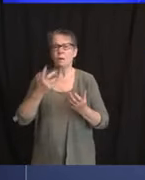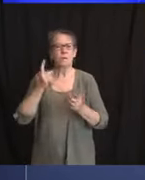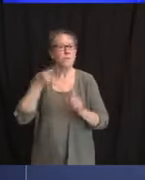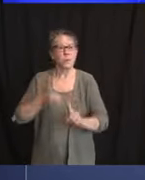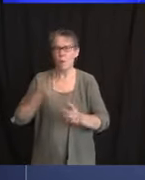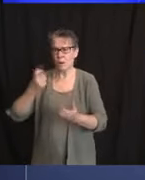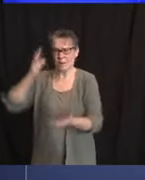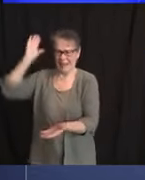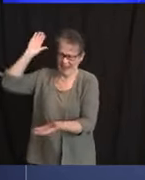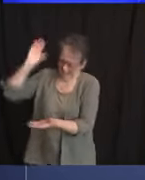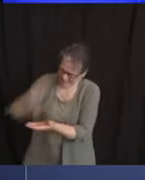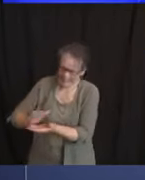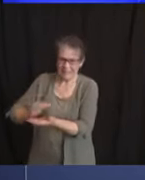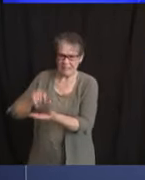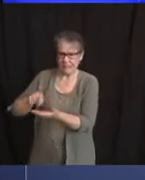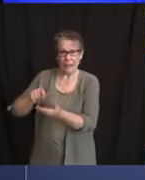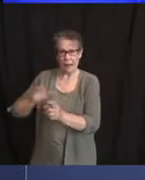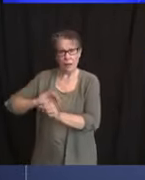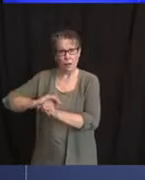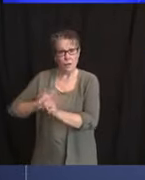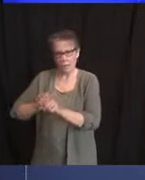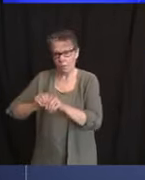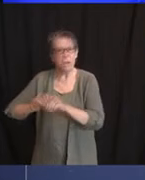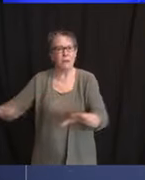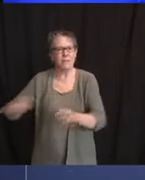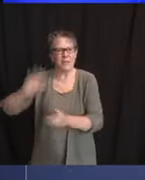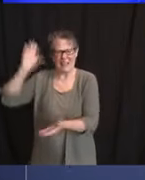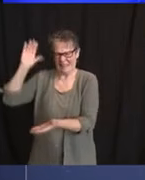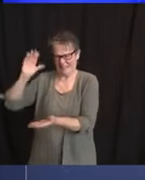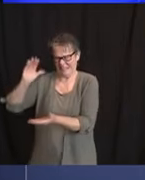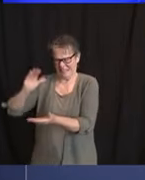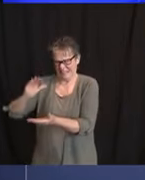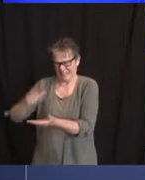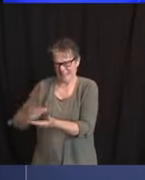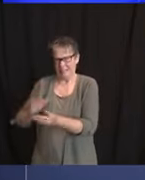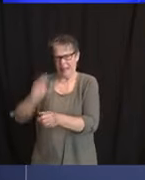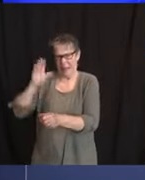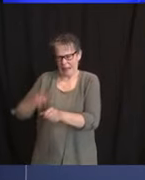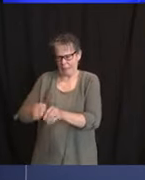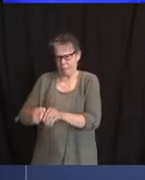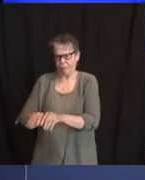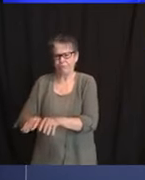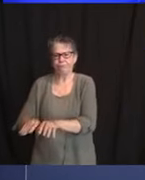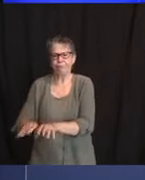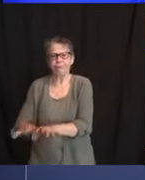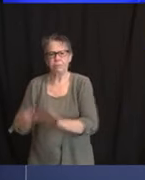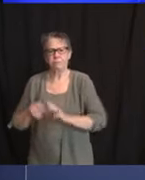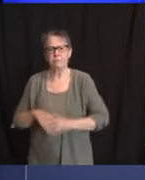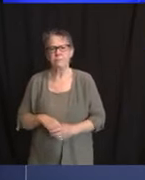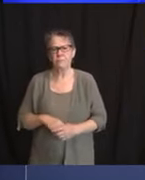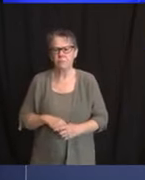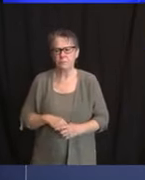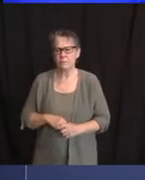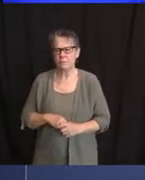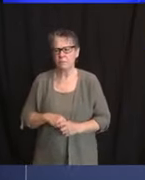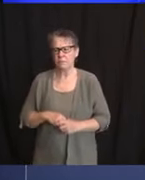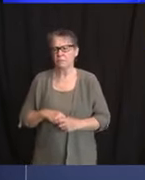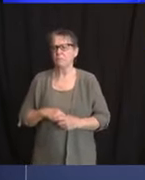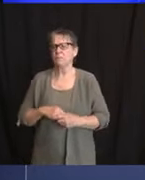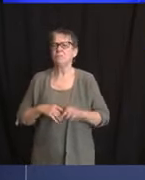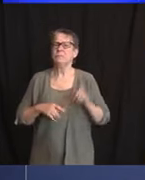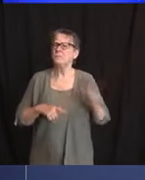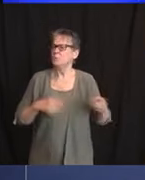well, Governor. That's leadership has never mattered more. Now, as the Governor said, unfortunately, I may have to leave